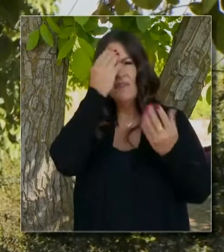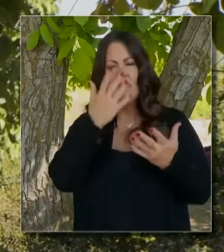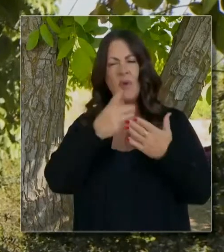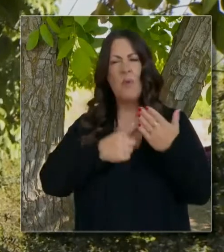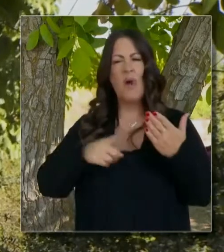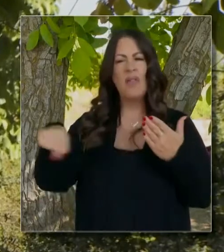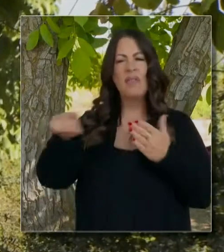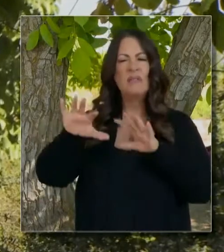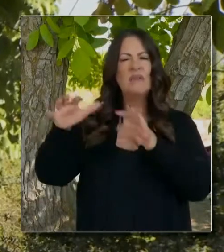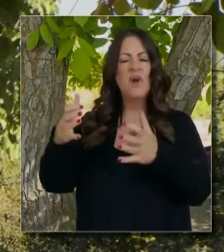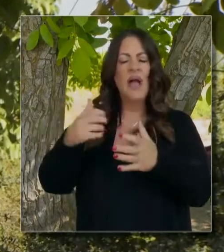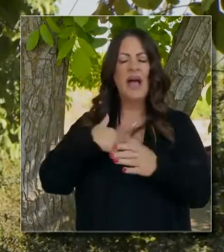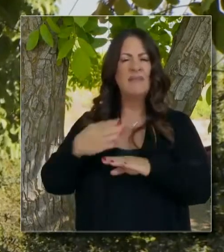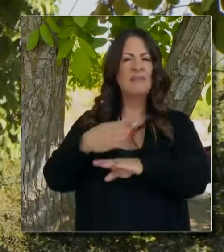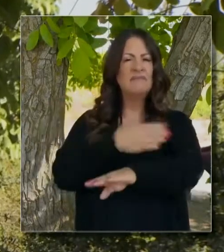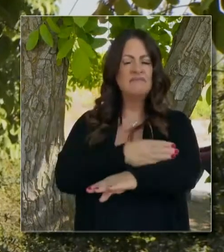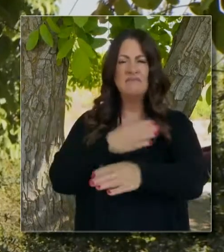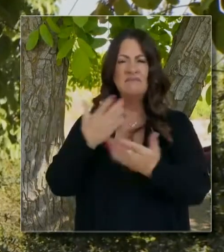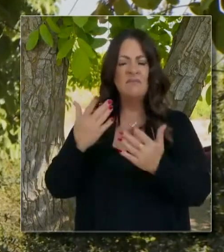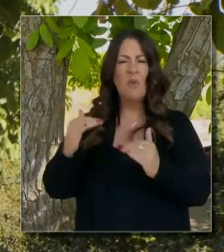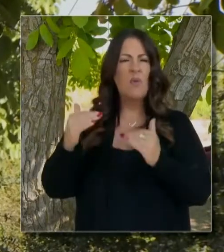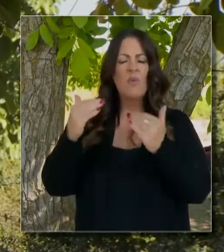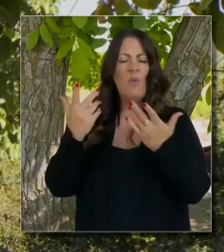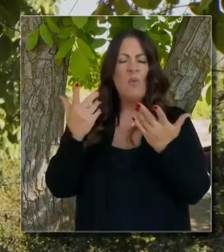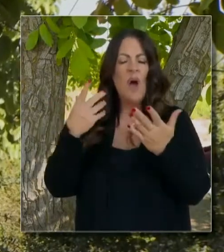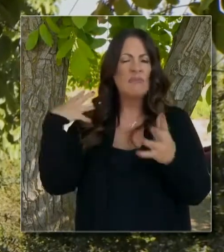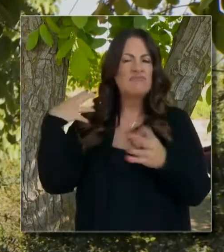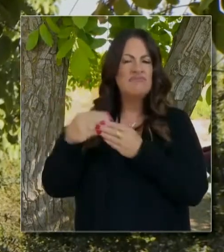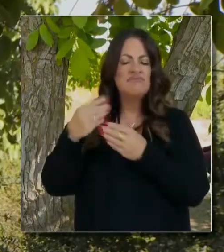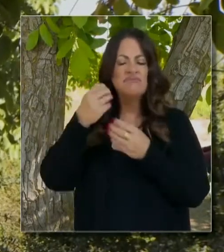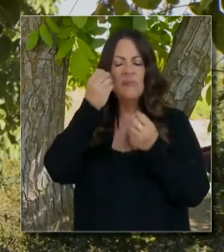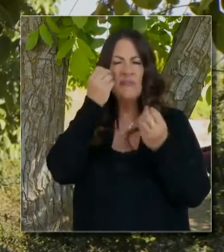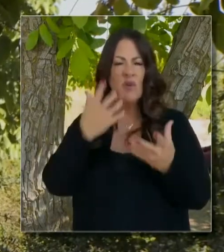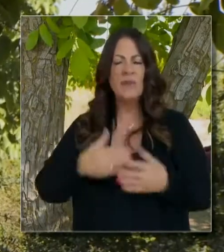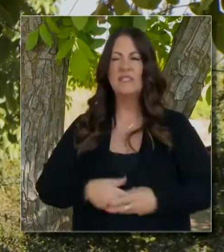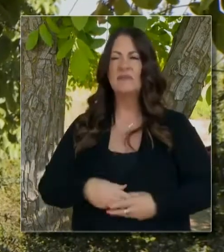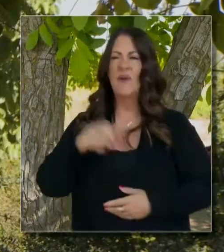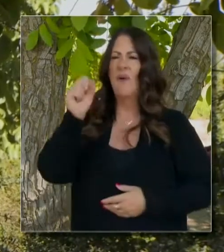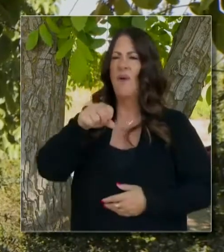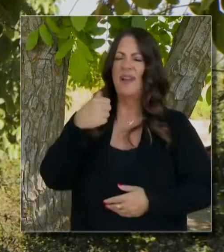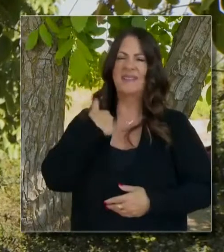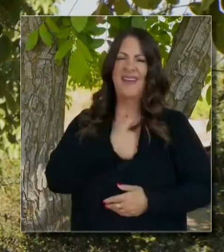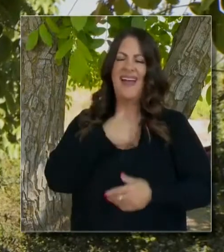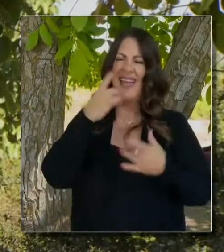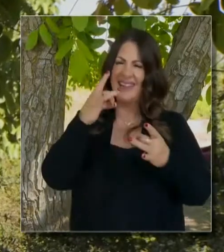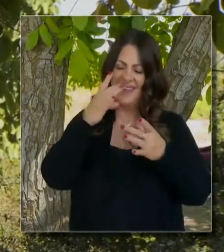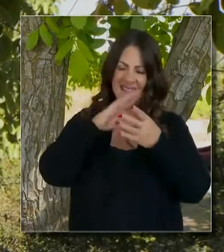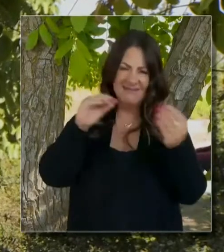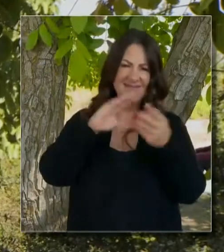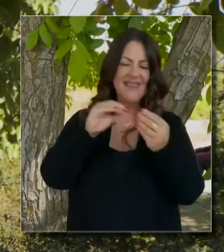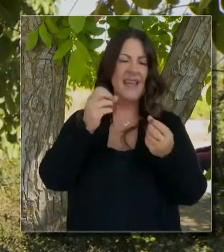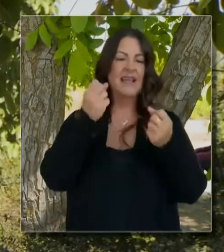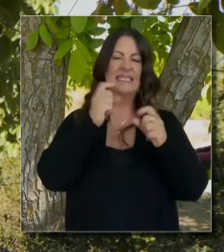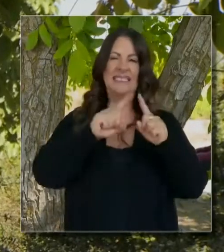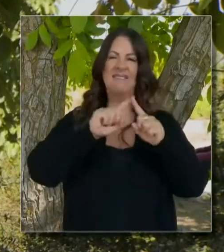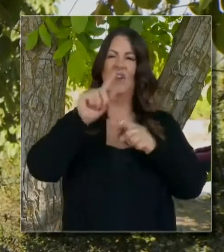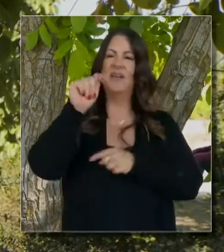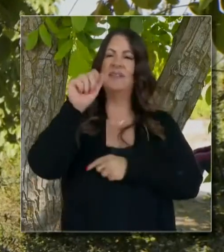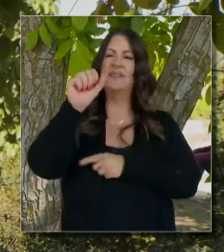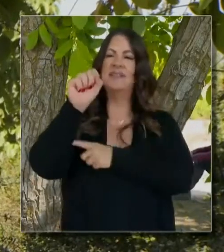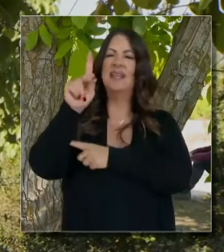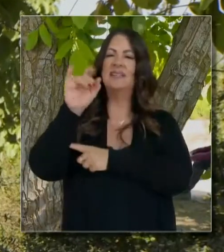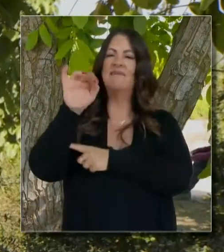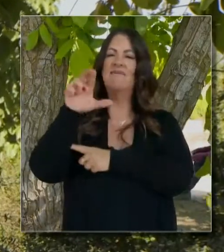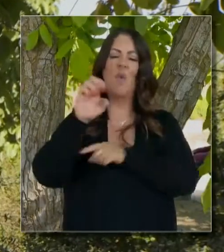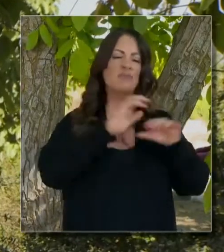accomplished so far? My gosh, dozens of things. I've updated on many, many different occasions the work of the task force. Again, the task force's